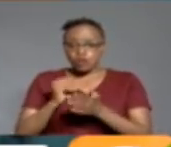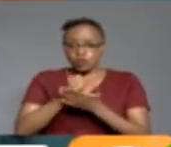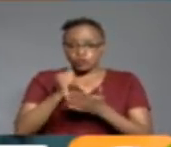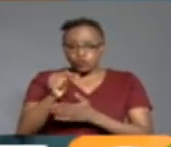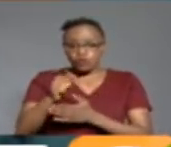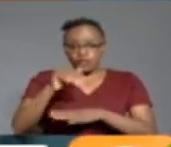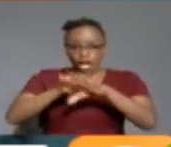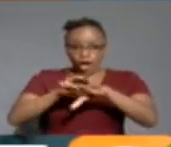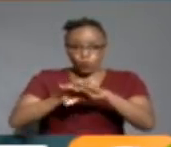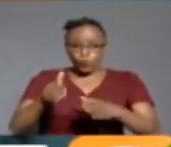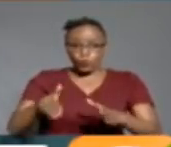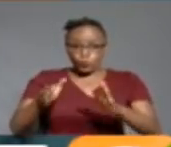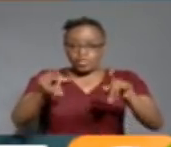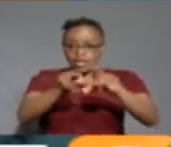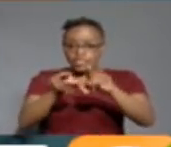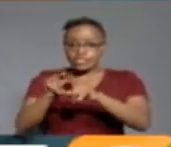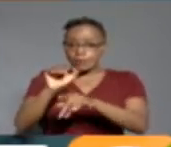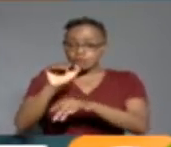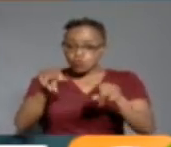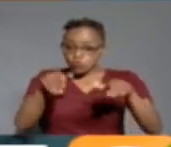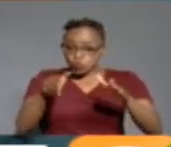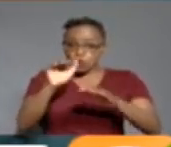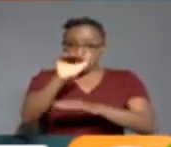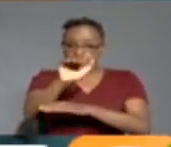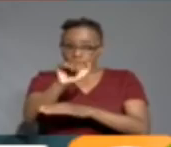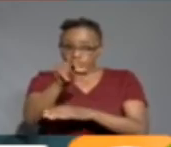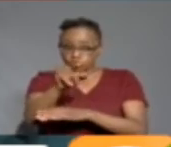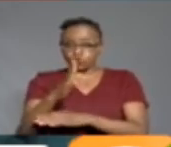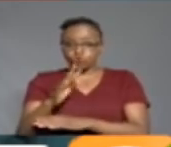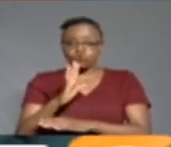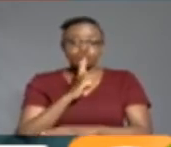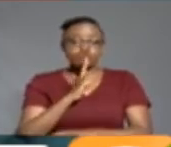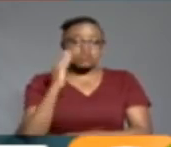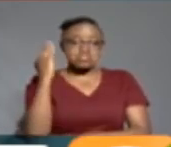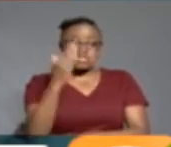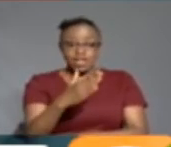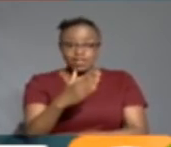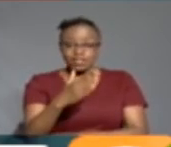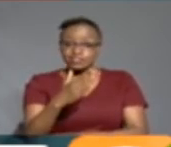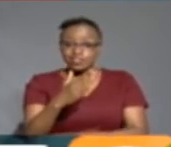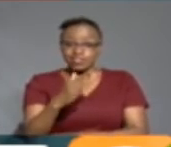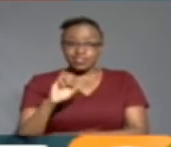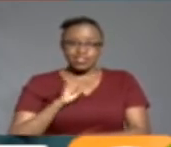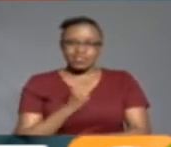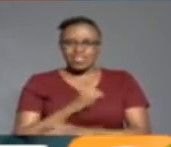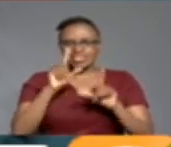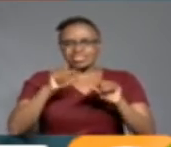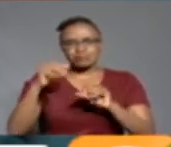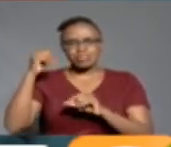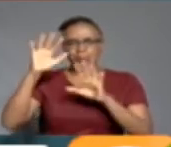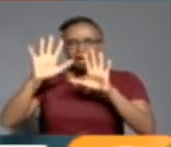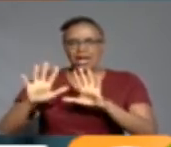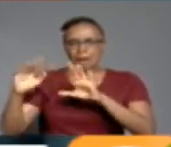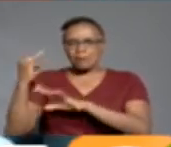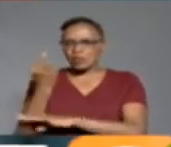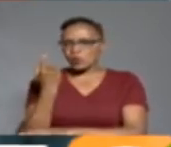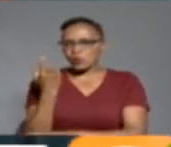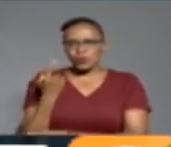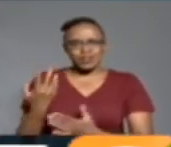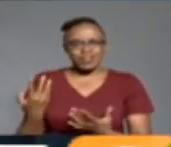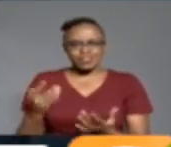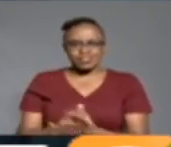you properly is the same way I'll request you to refer to Senator Kang’ata. Let's not do his cheap campaign here. Somebody being paid